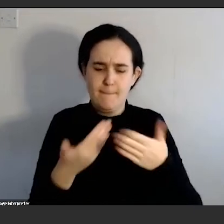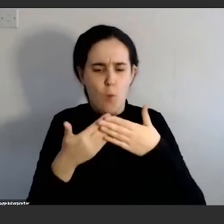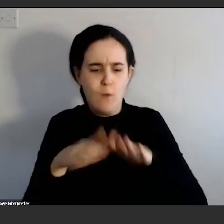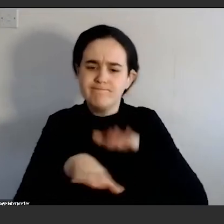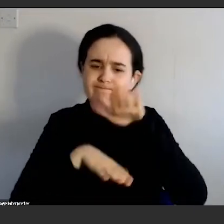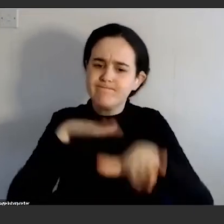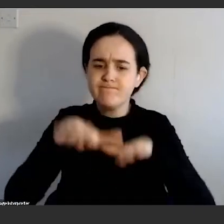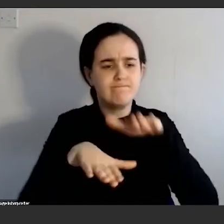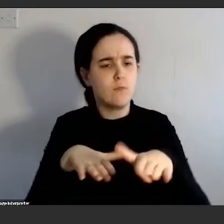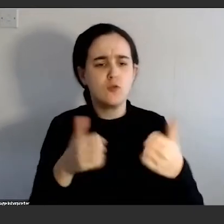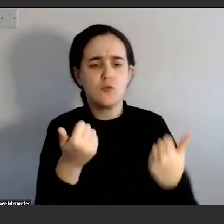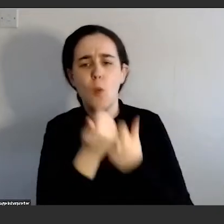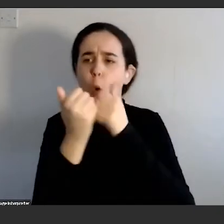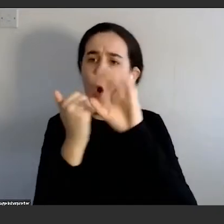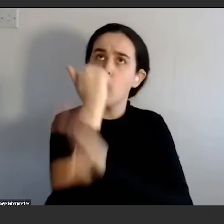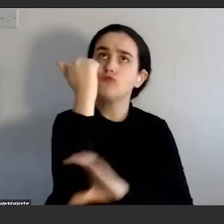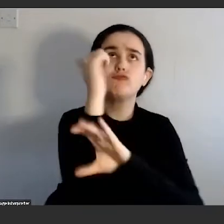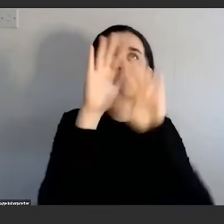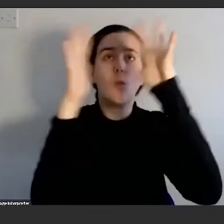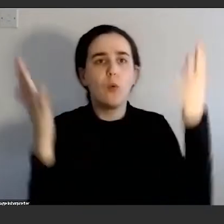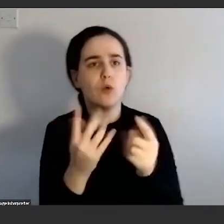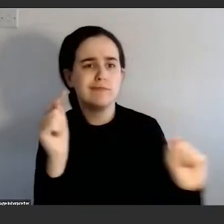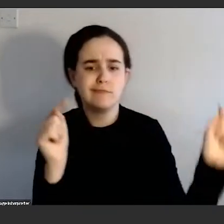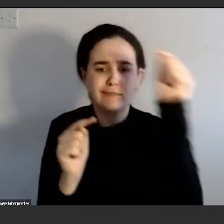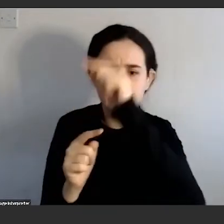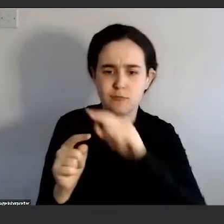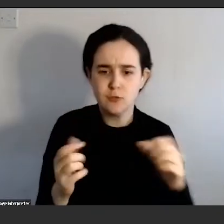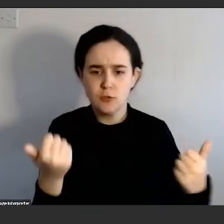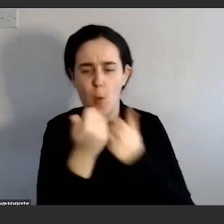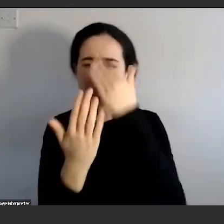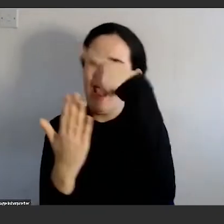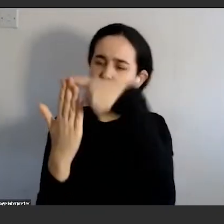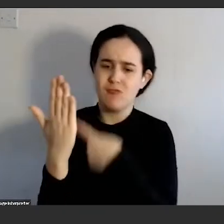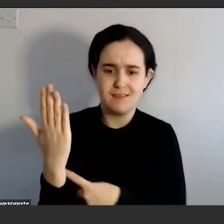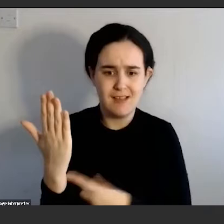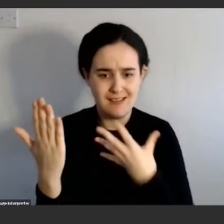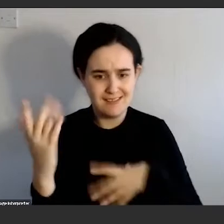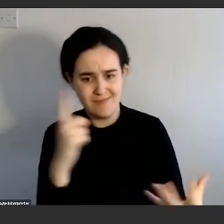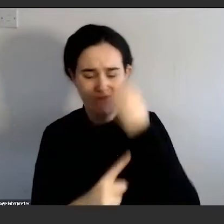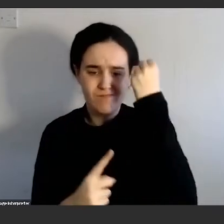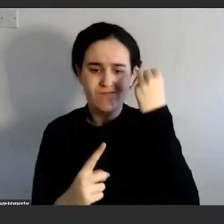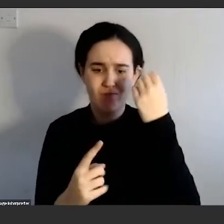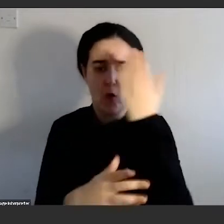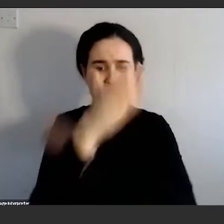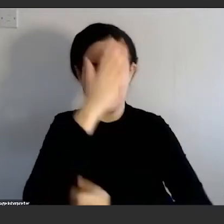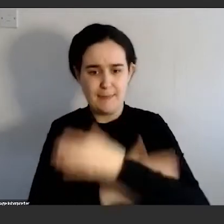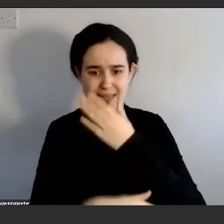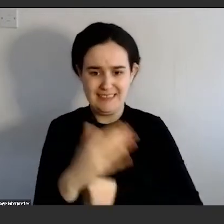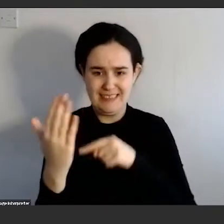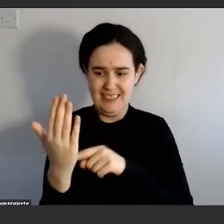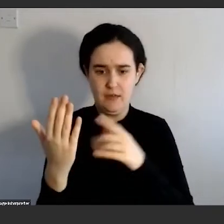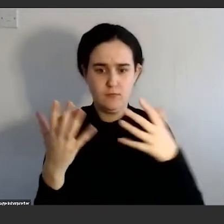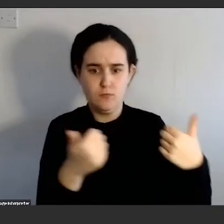sector. For example, as part of our Quality Rights Initiative, a human